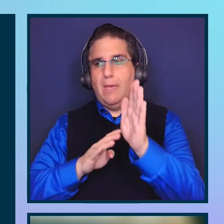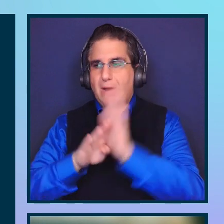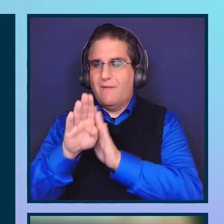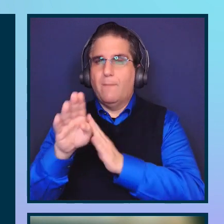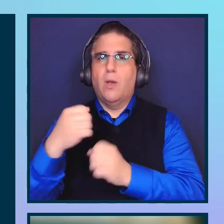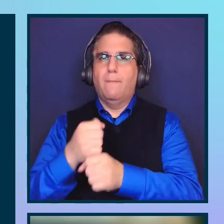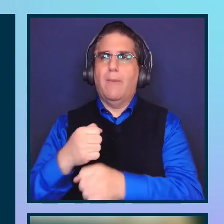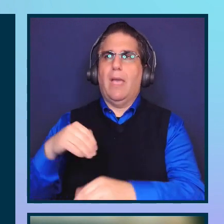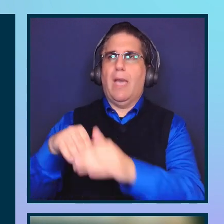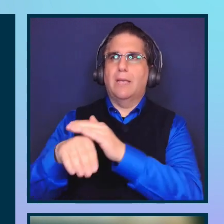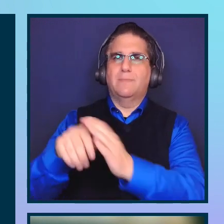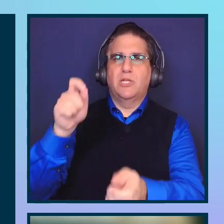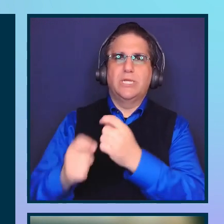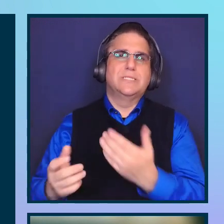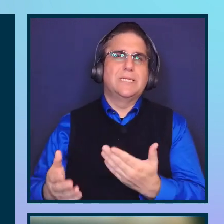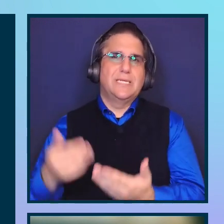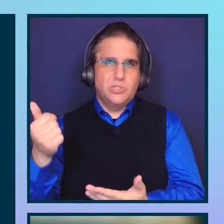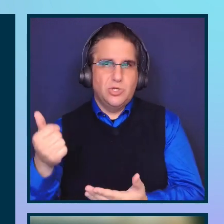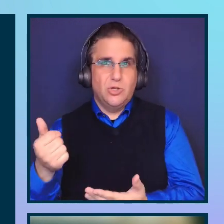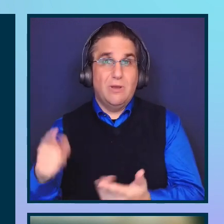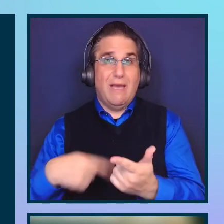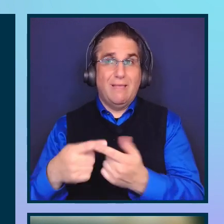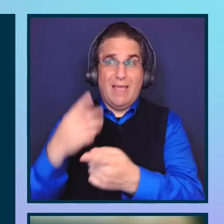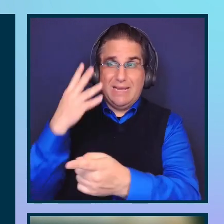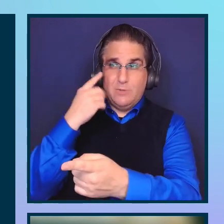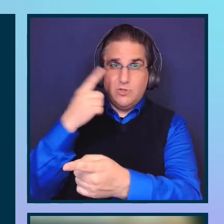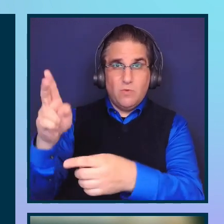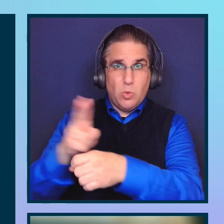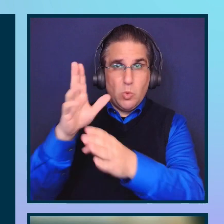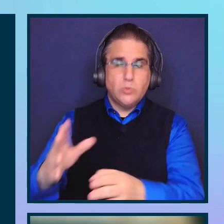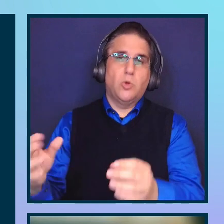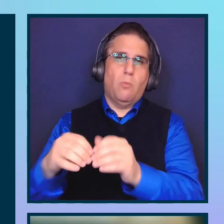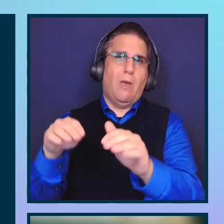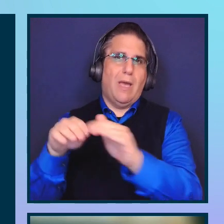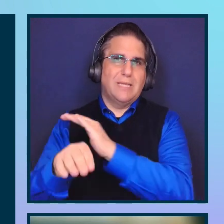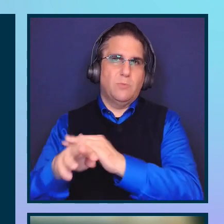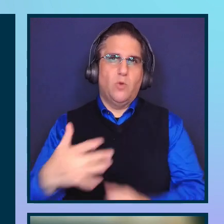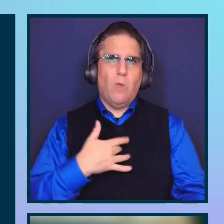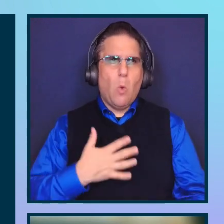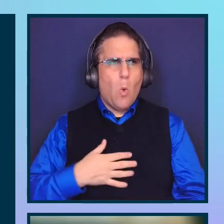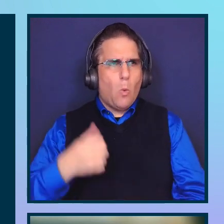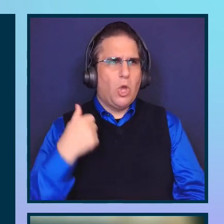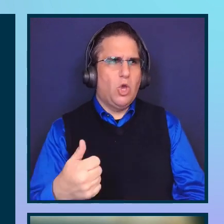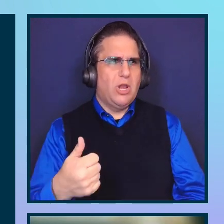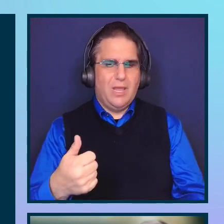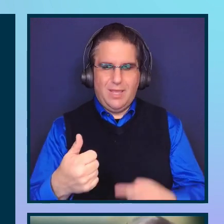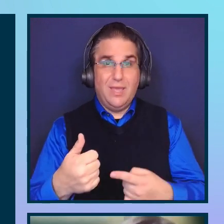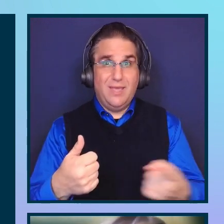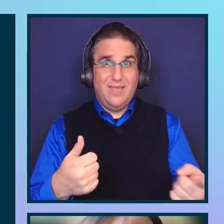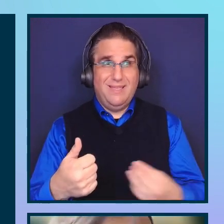that can improve the accessibility experience. Something that kind of makes you say, oh, goodie, that's going to be great to use in